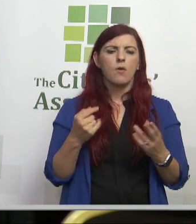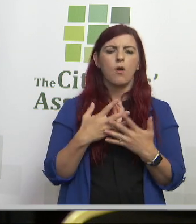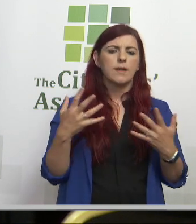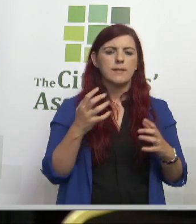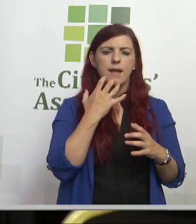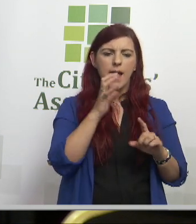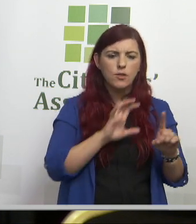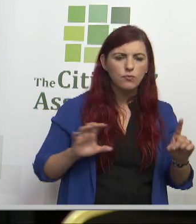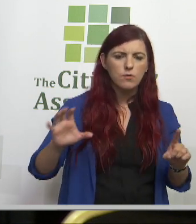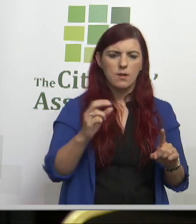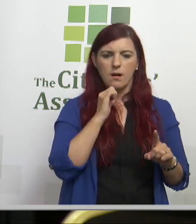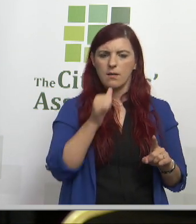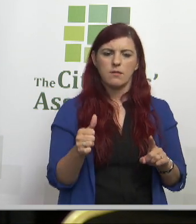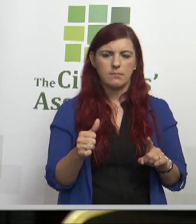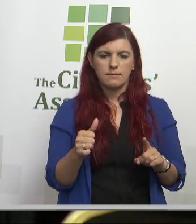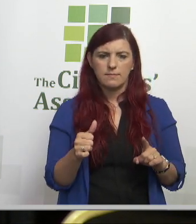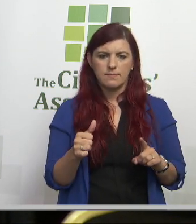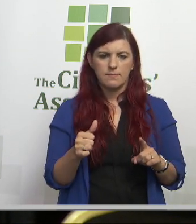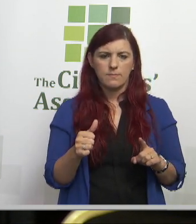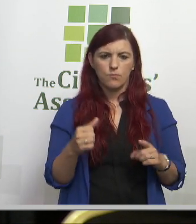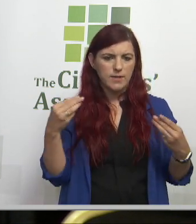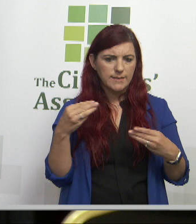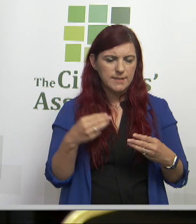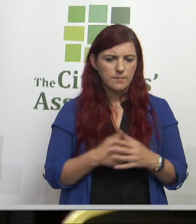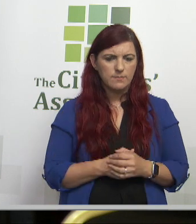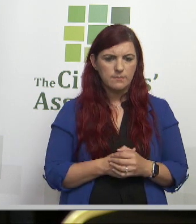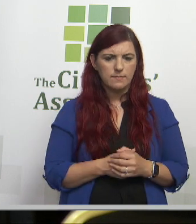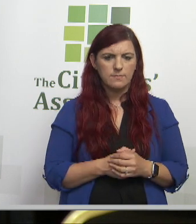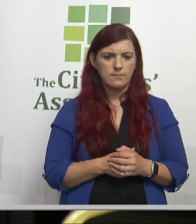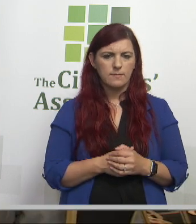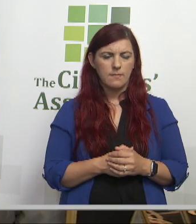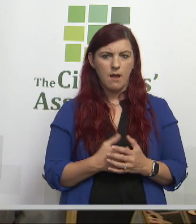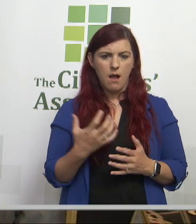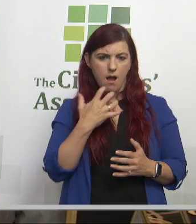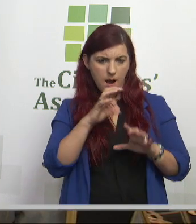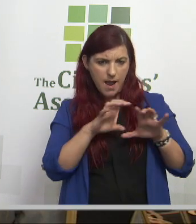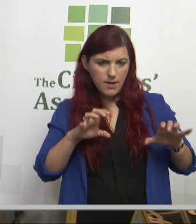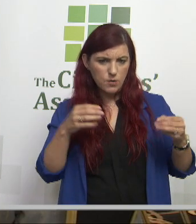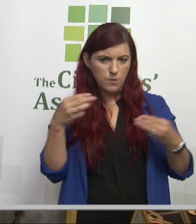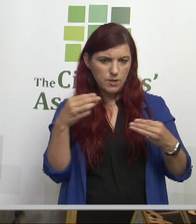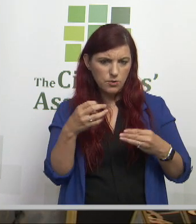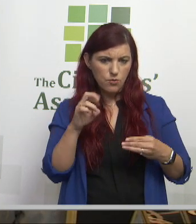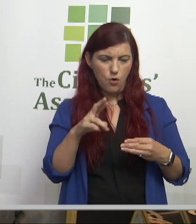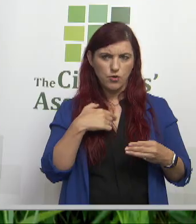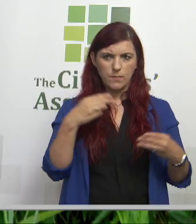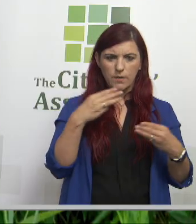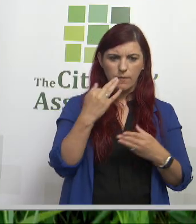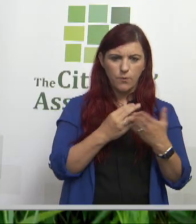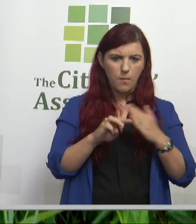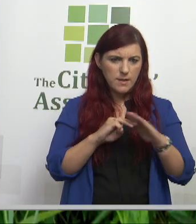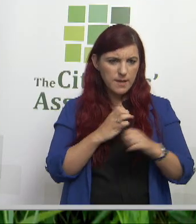hedgerows that are not really designated or protected? Are hedges really protected? Are they just protected for a few months every